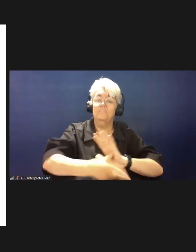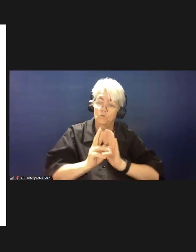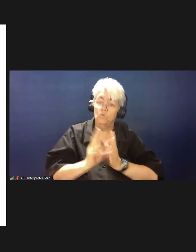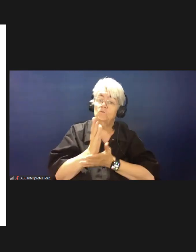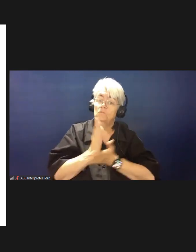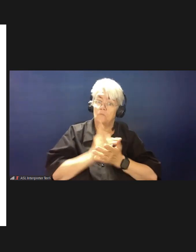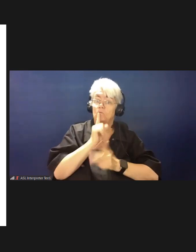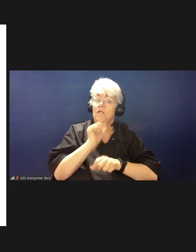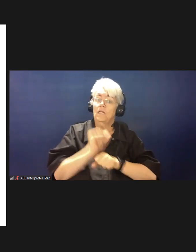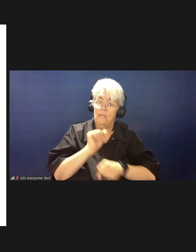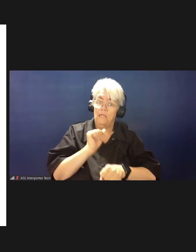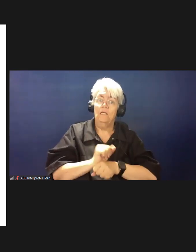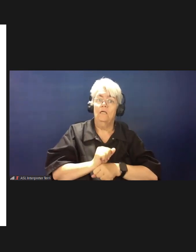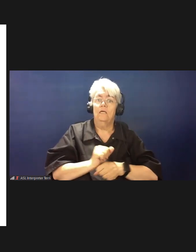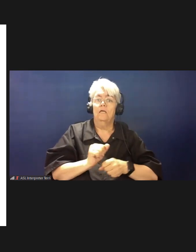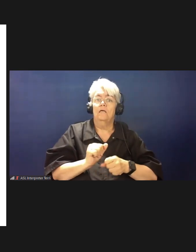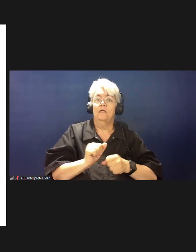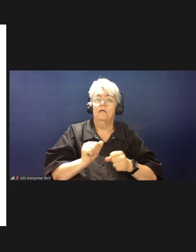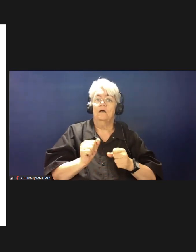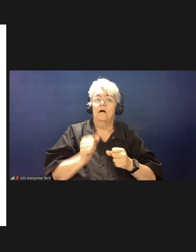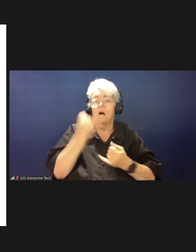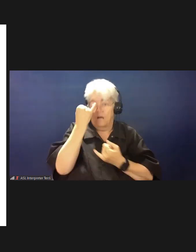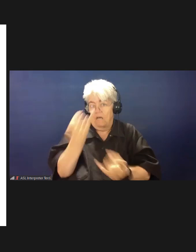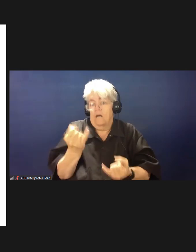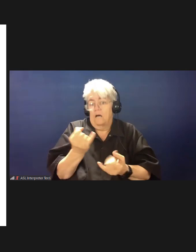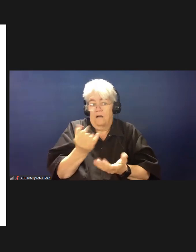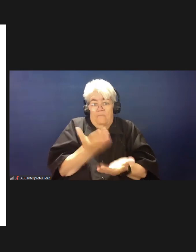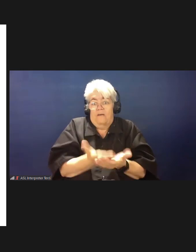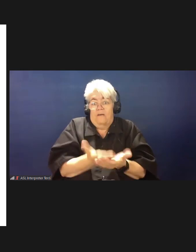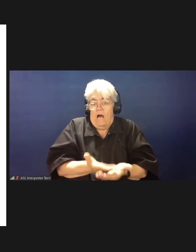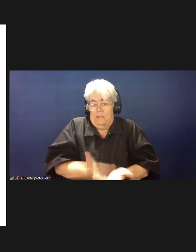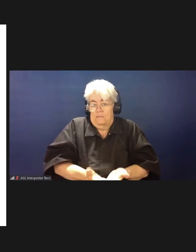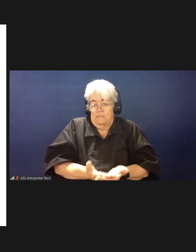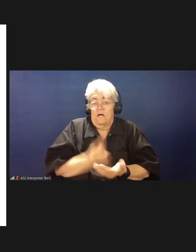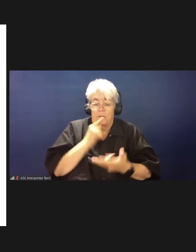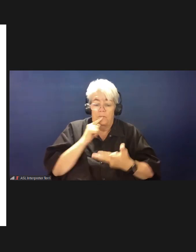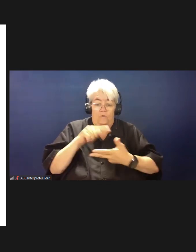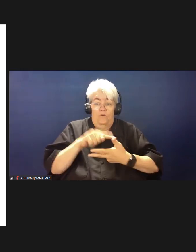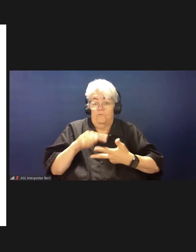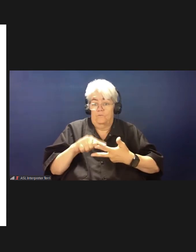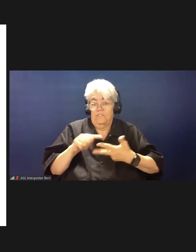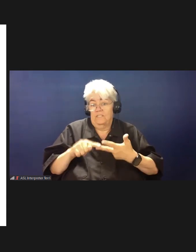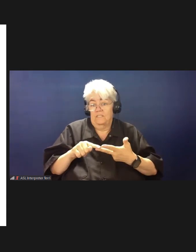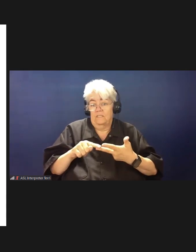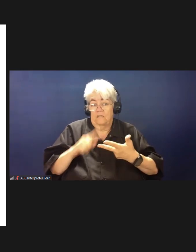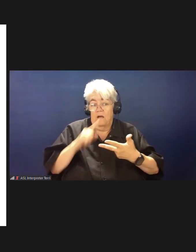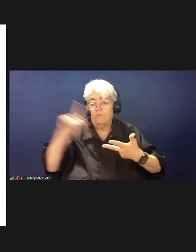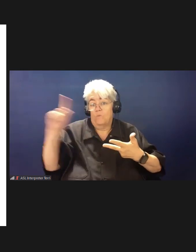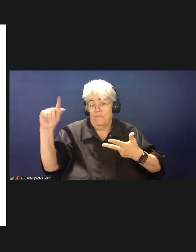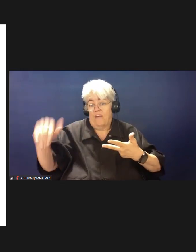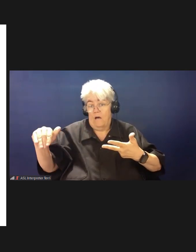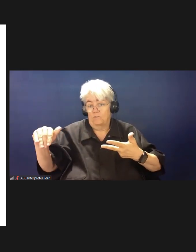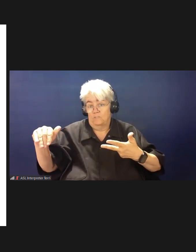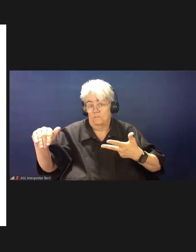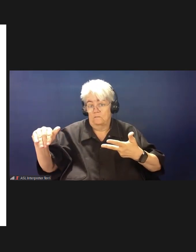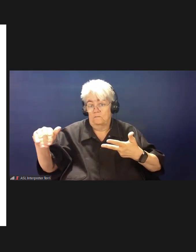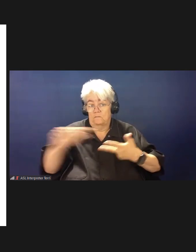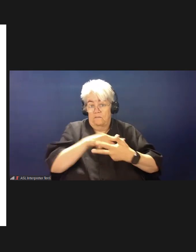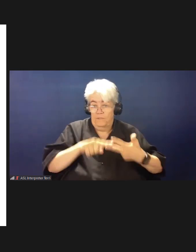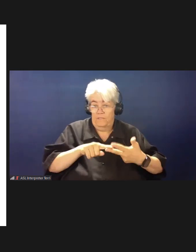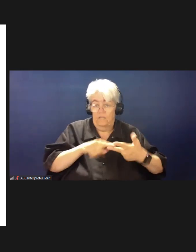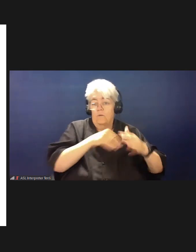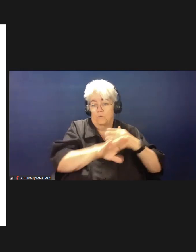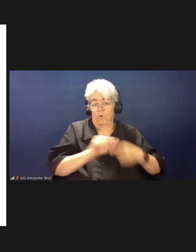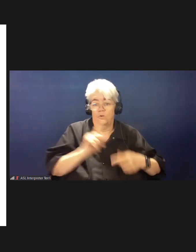really helpful basic facts. About 3 children in every 1,000 are born with a hearing